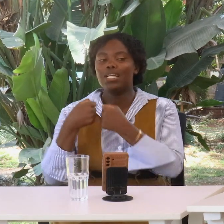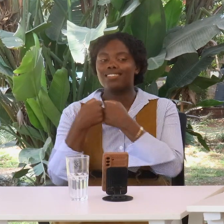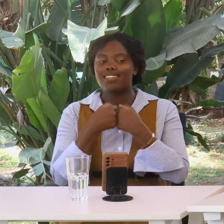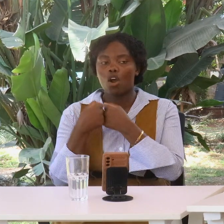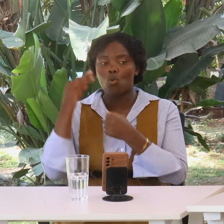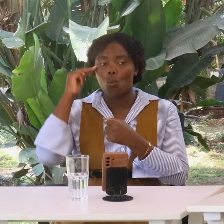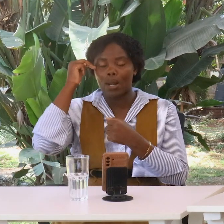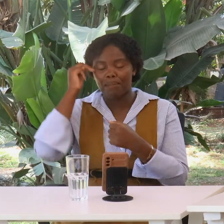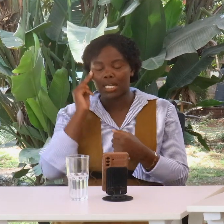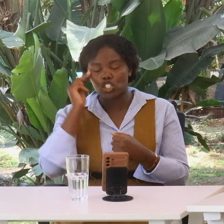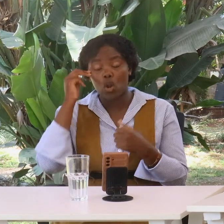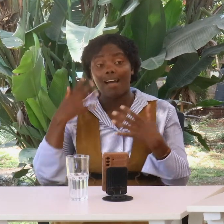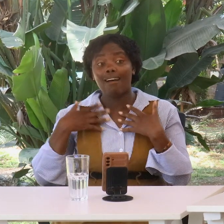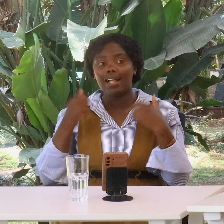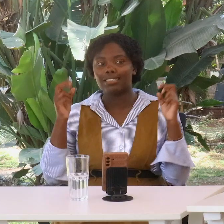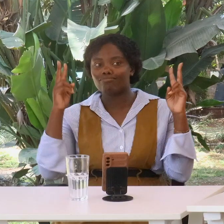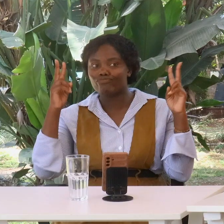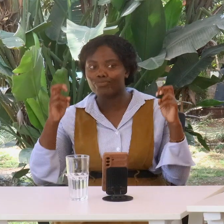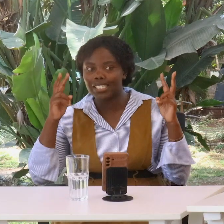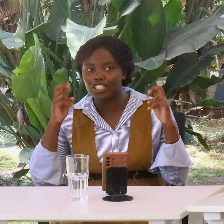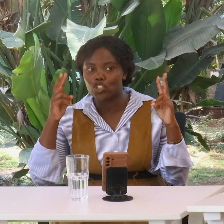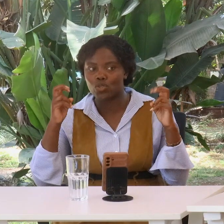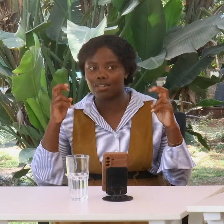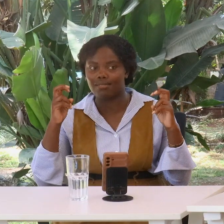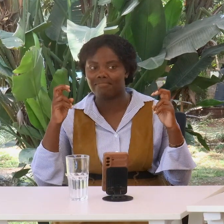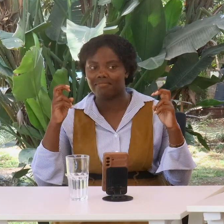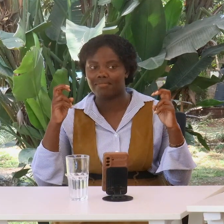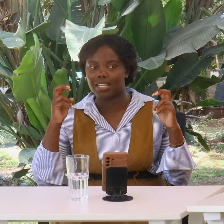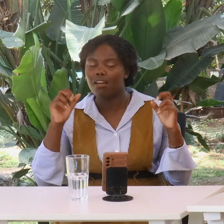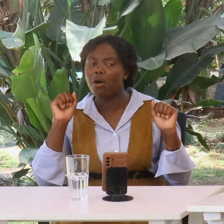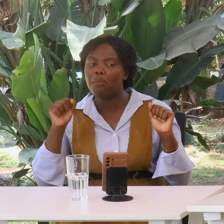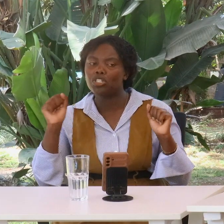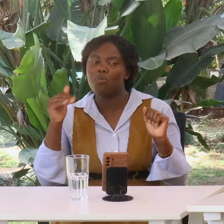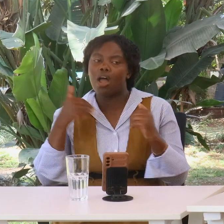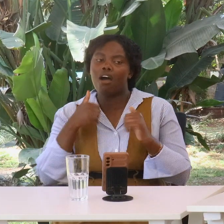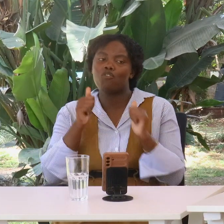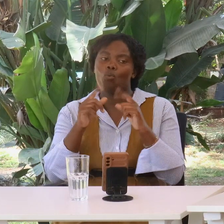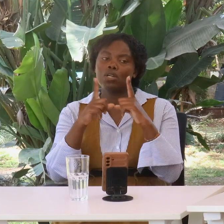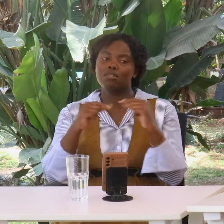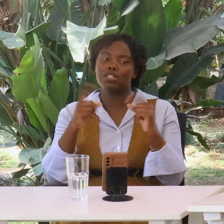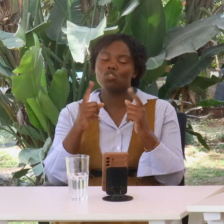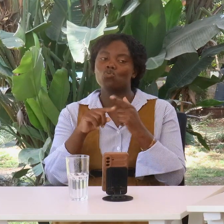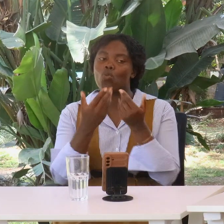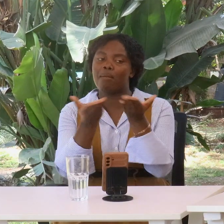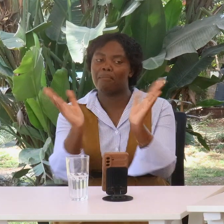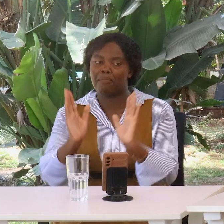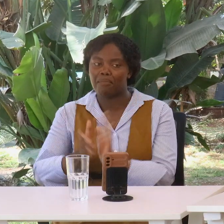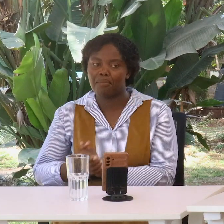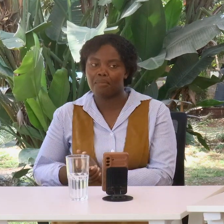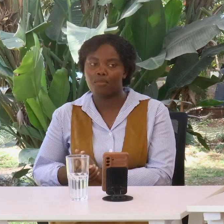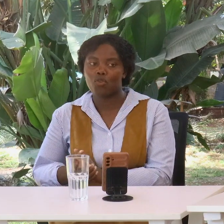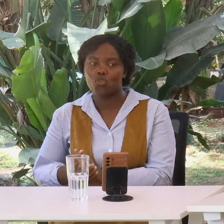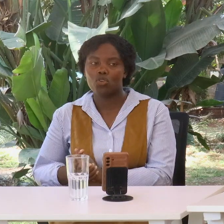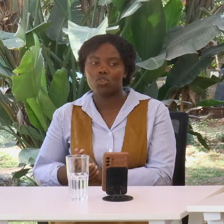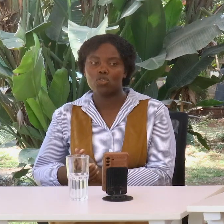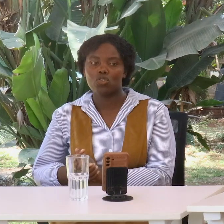Kindly tell us, to the viewers, address it to the viewers who have maybe a mental health issue. Please tell